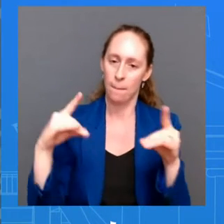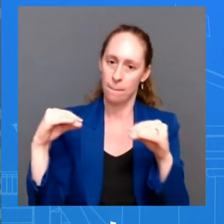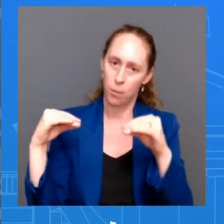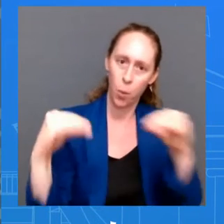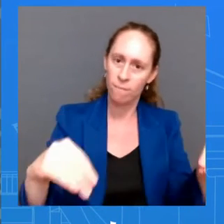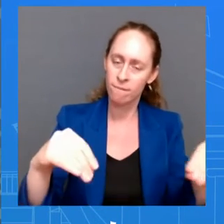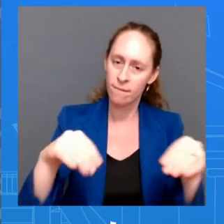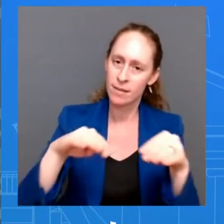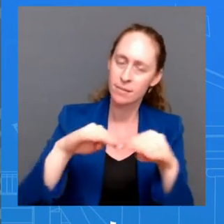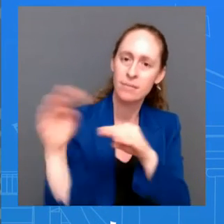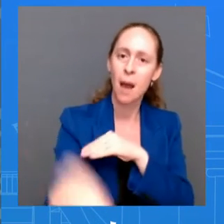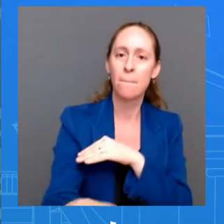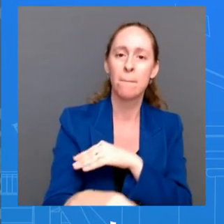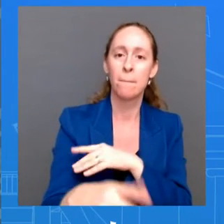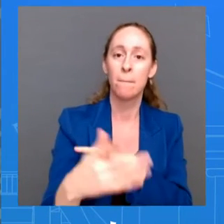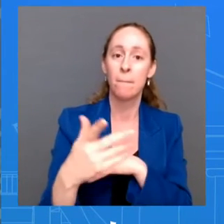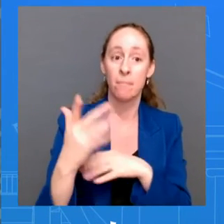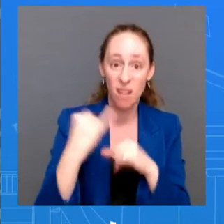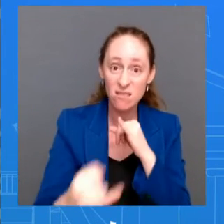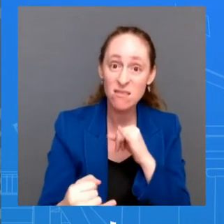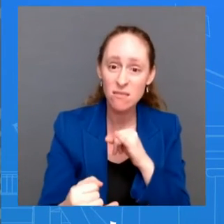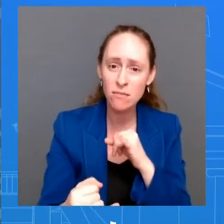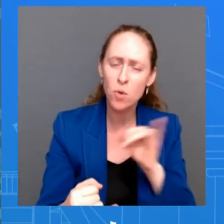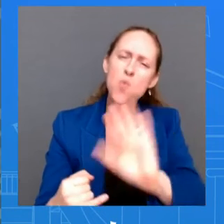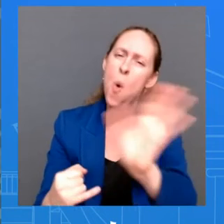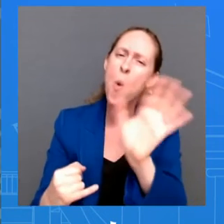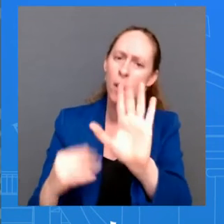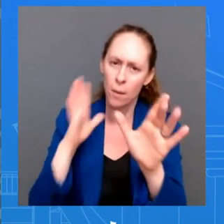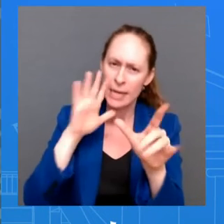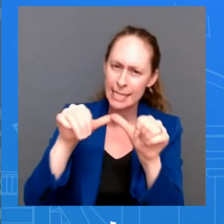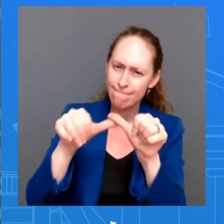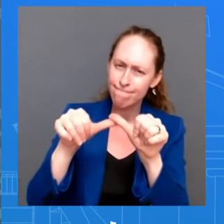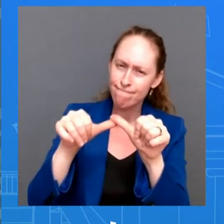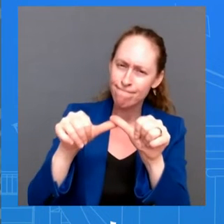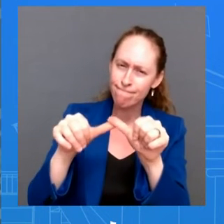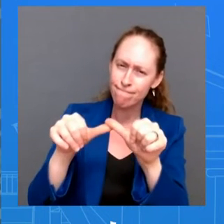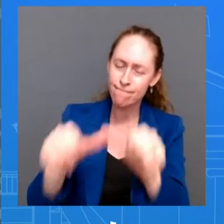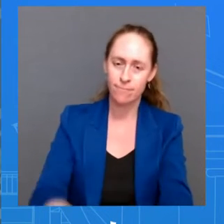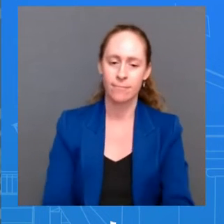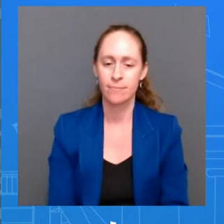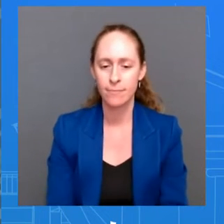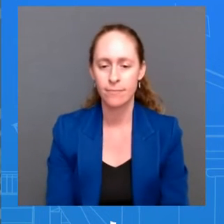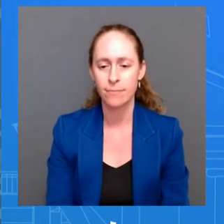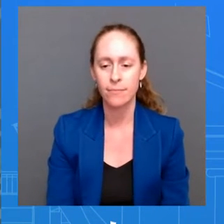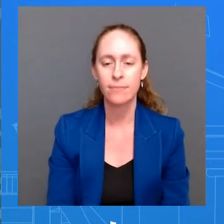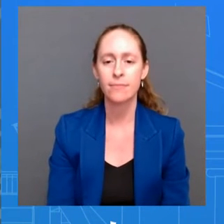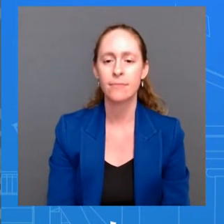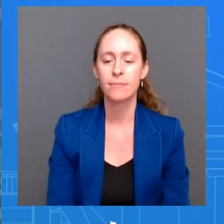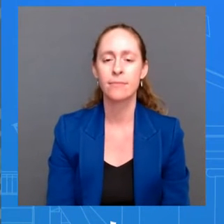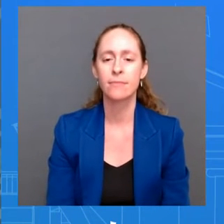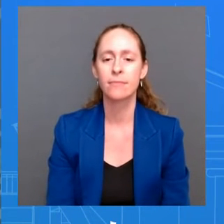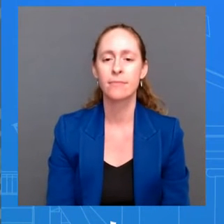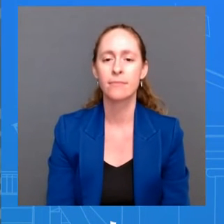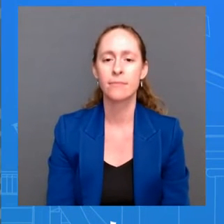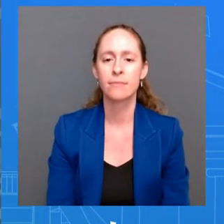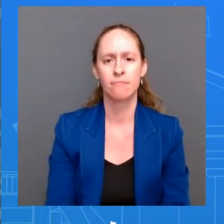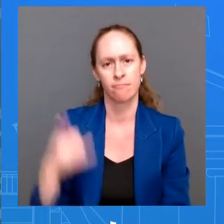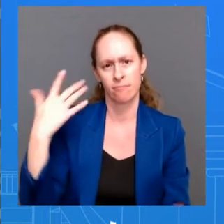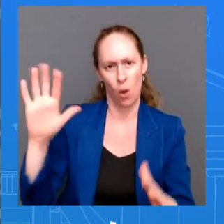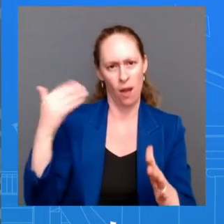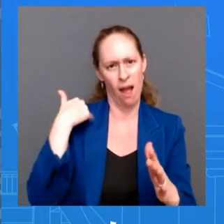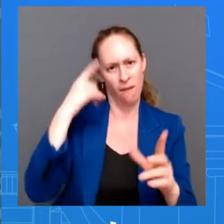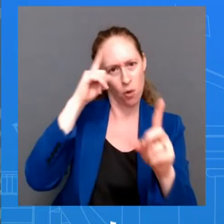to make sure that we reach his goals, his emission goals. We believe that we will meet these goals with this particular piece of legislation,